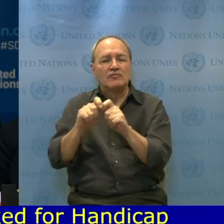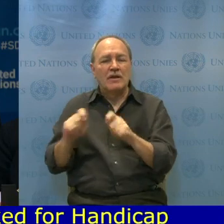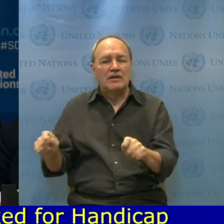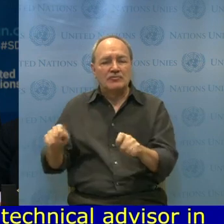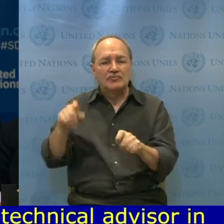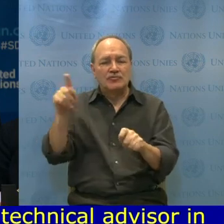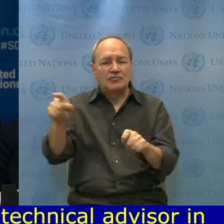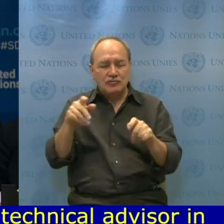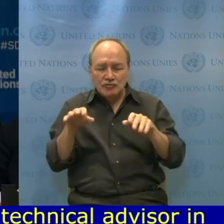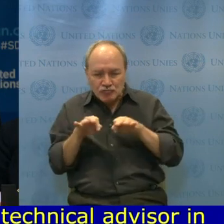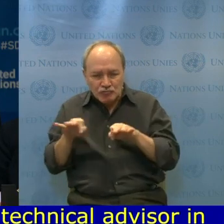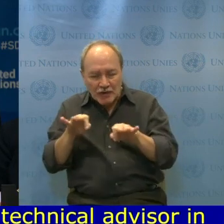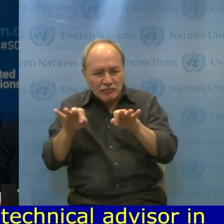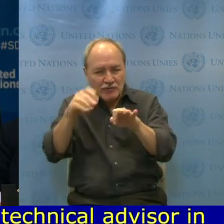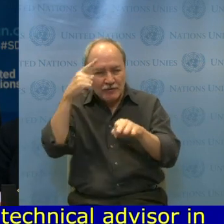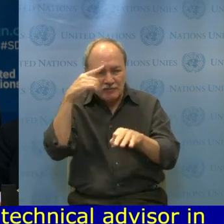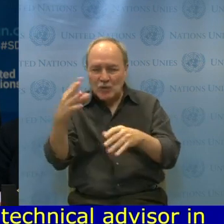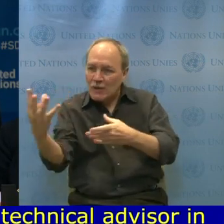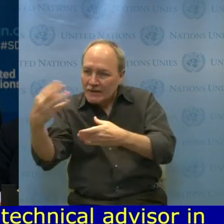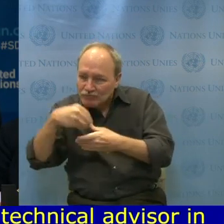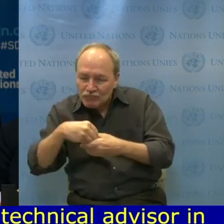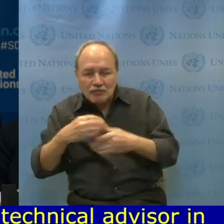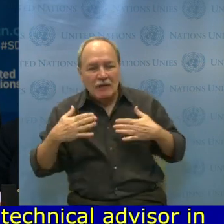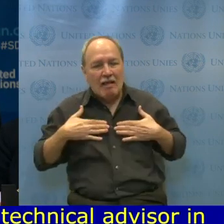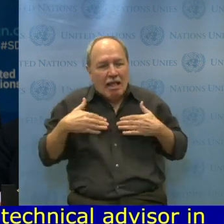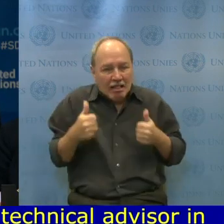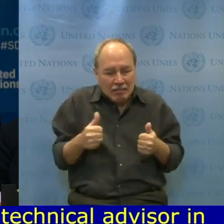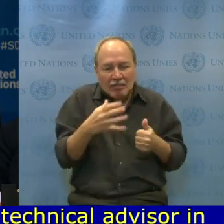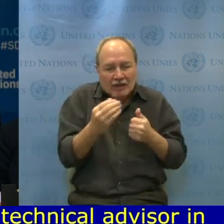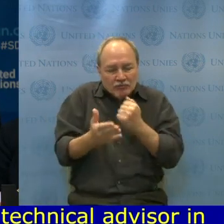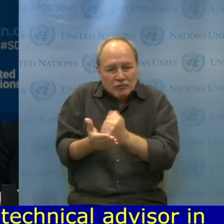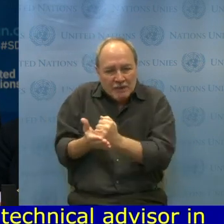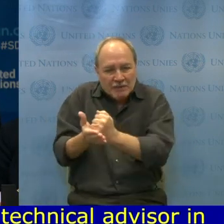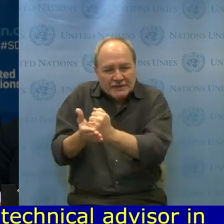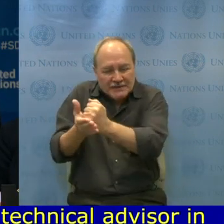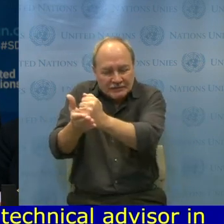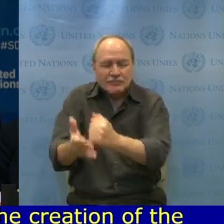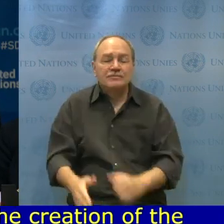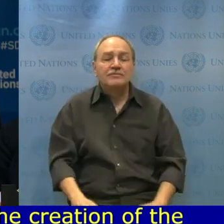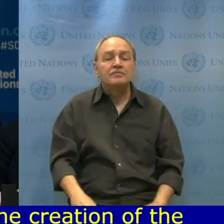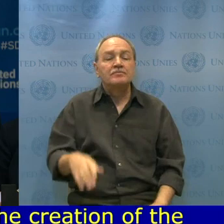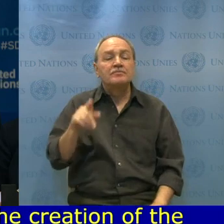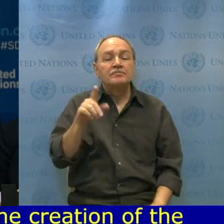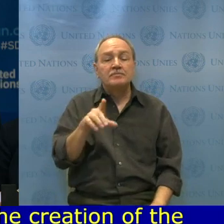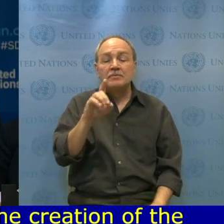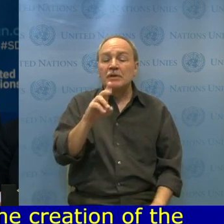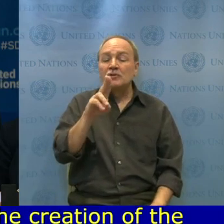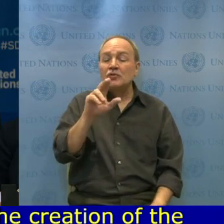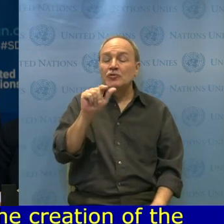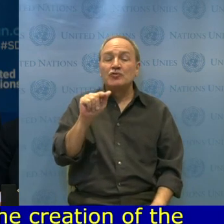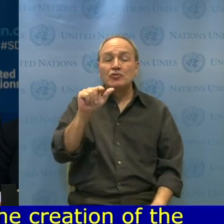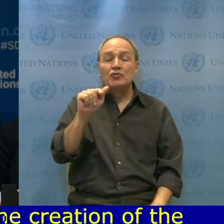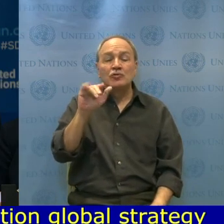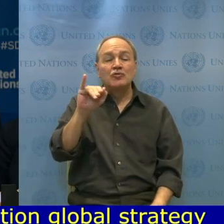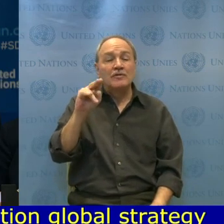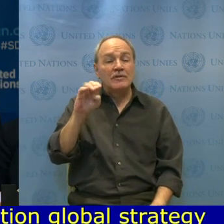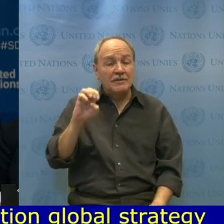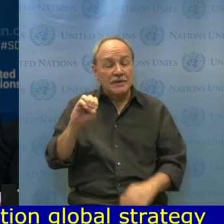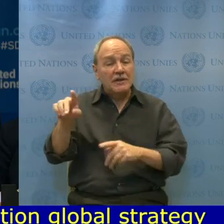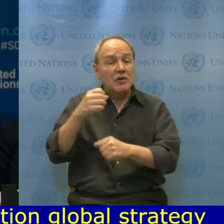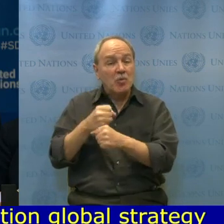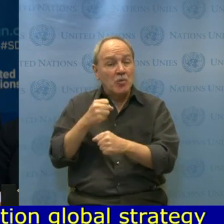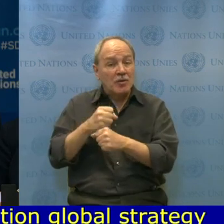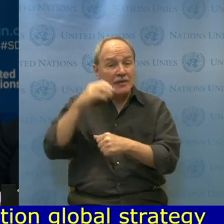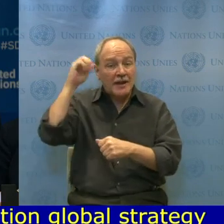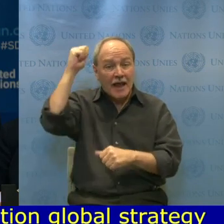Strategy for Inclusive Health and Rehabilitation. Mr. Dutin worked in Afghanistan as rehabilitation technical